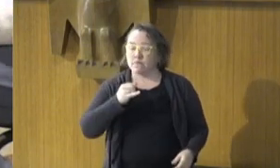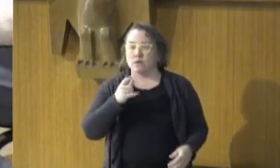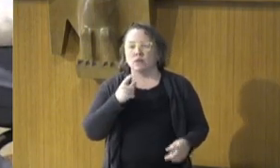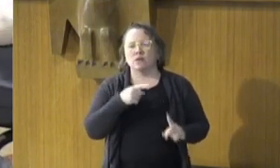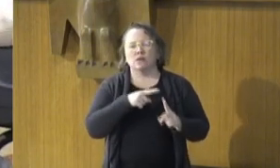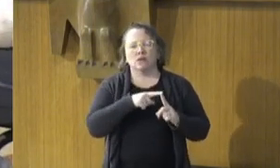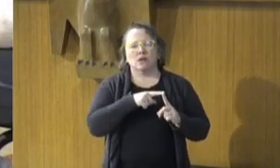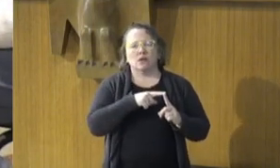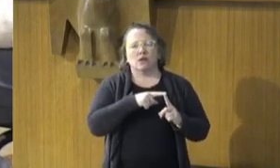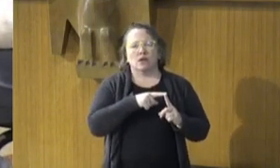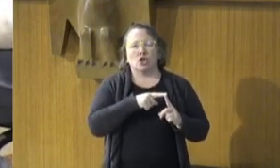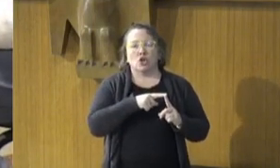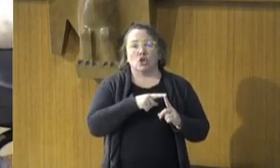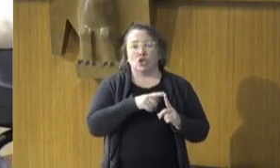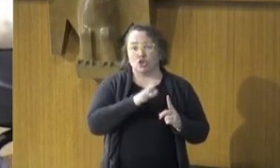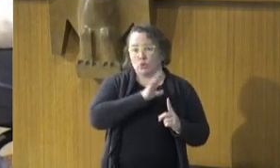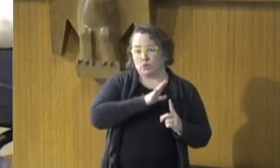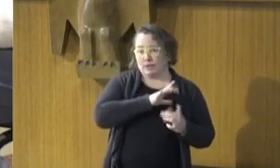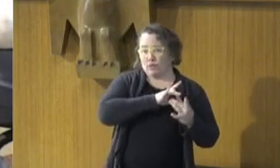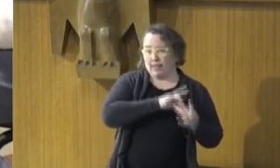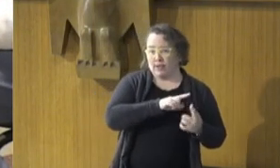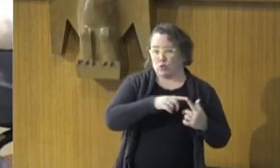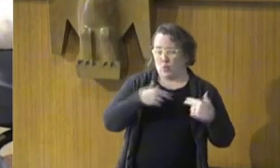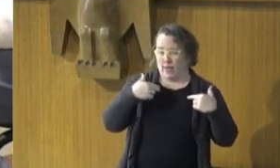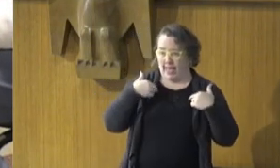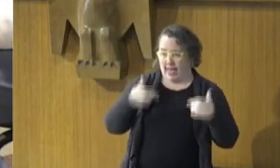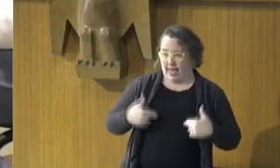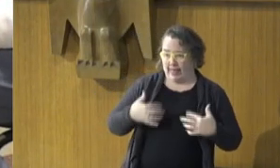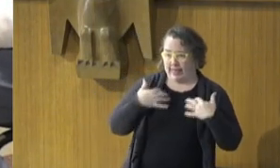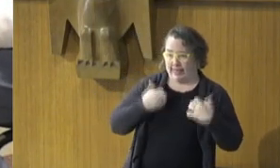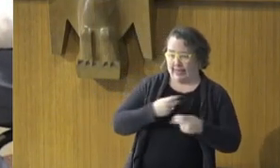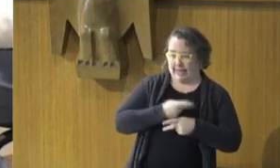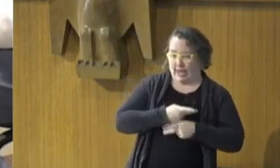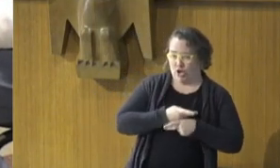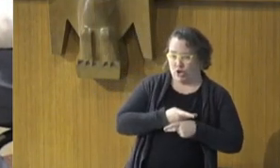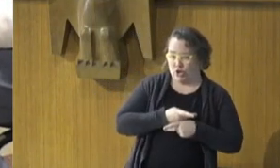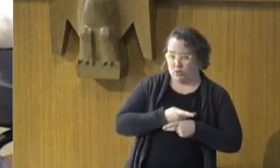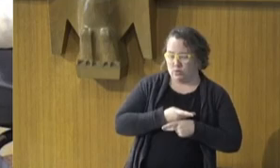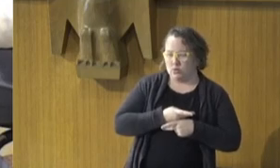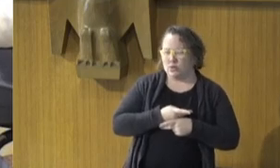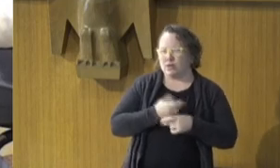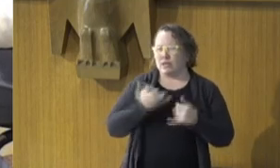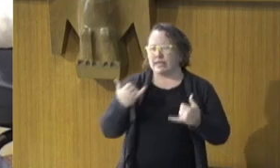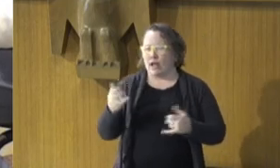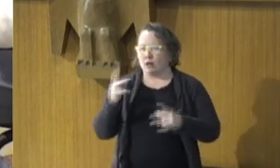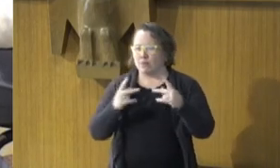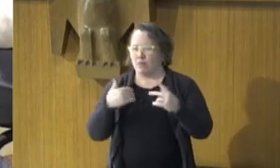healthcare and became about this like imaginary scenario where couples are going out and like